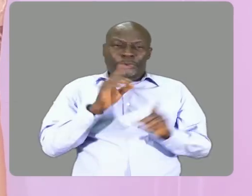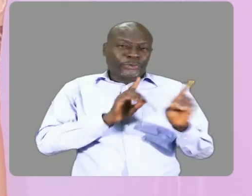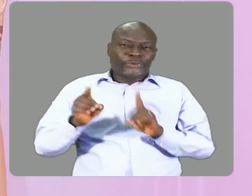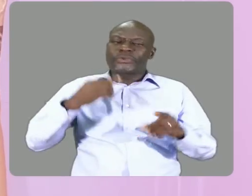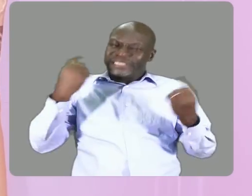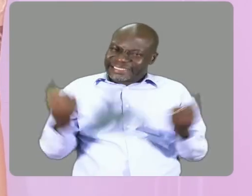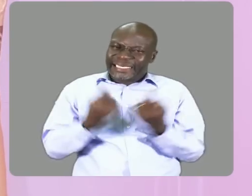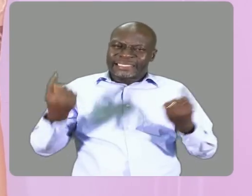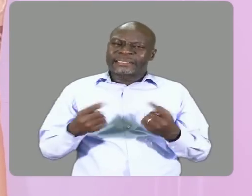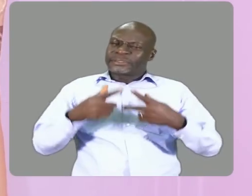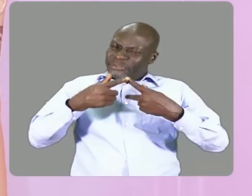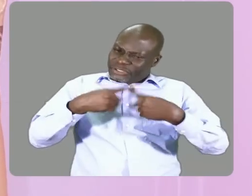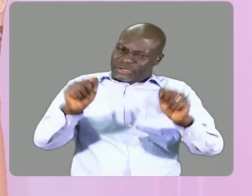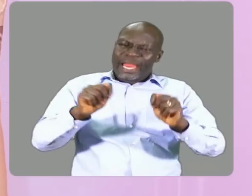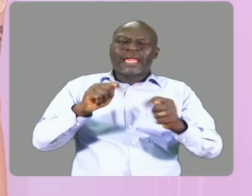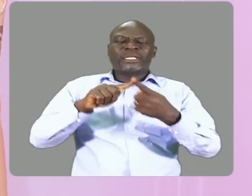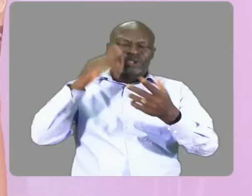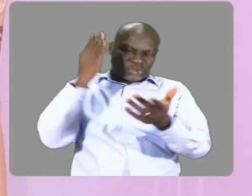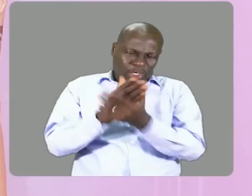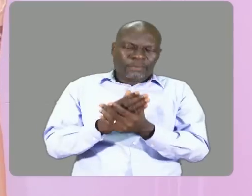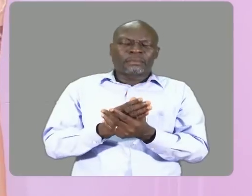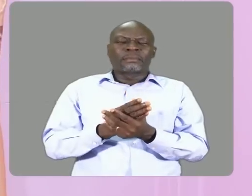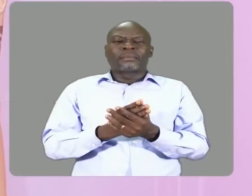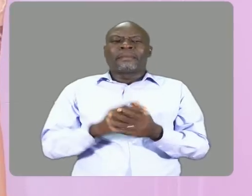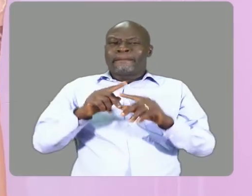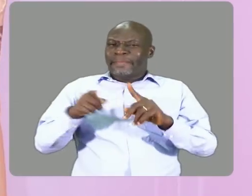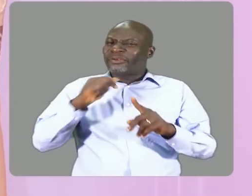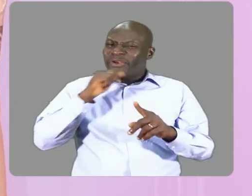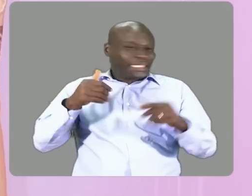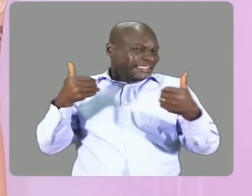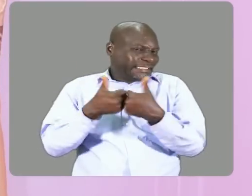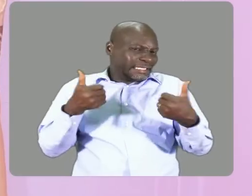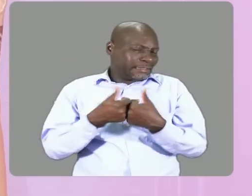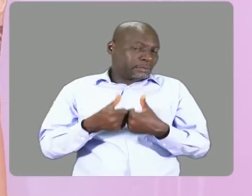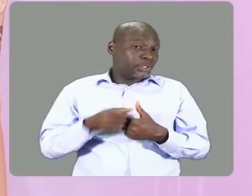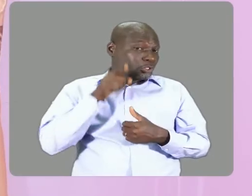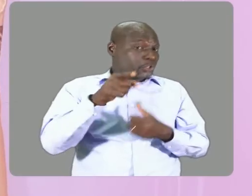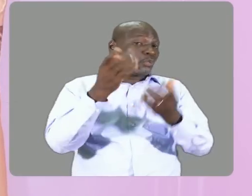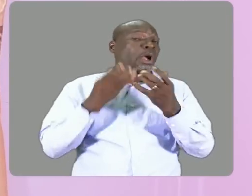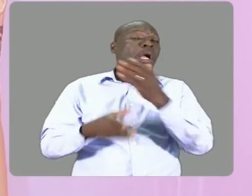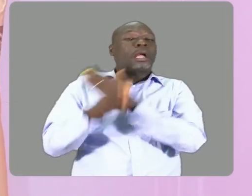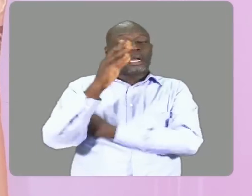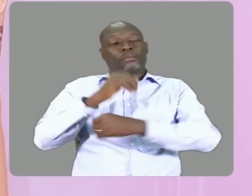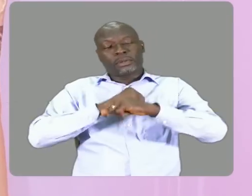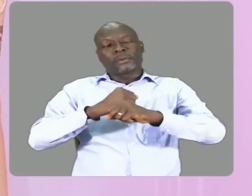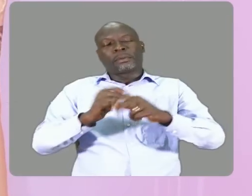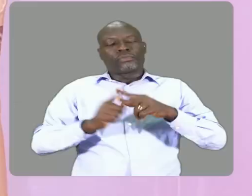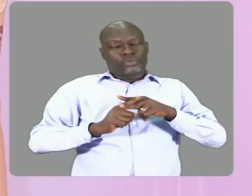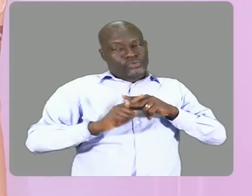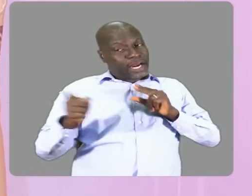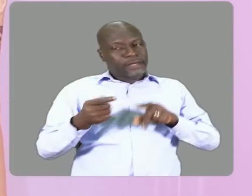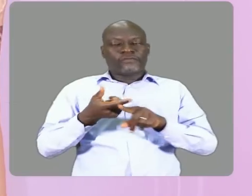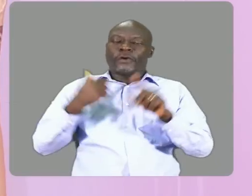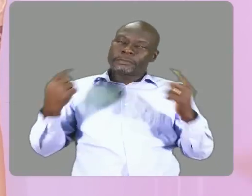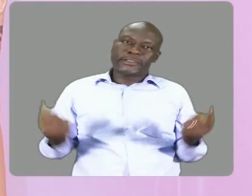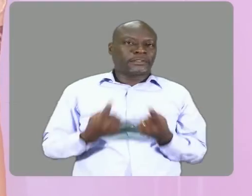papa. You are near my Bible friend or bonny. O per se, you are young upon a war home by. Journey, a free sign your